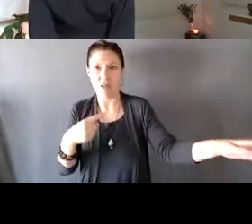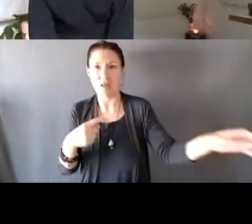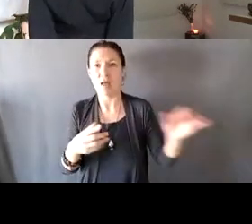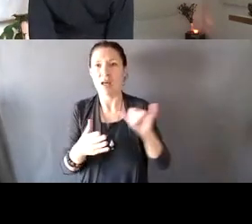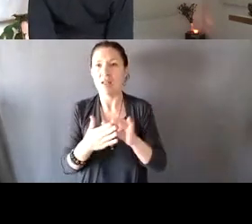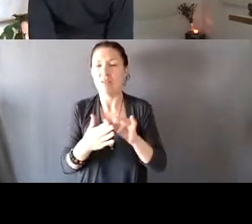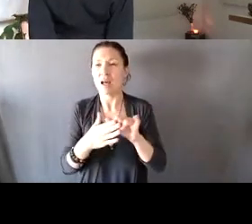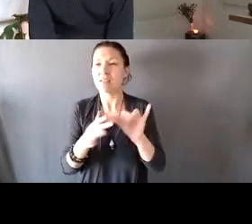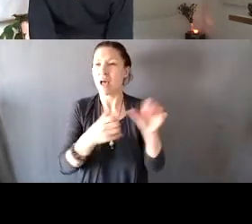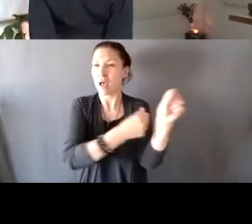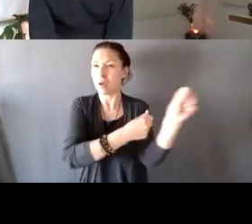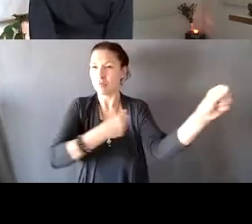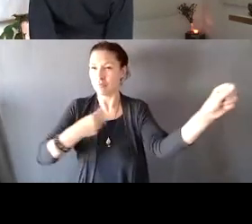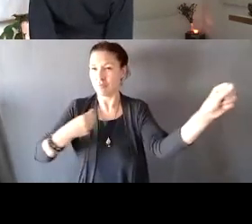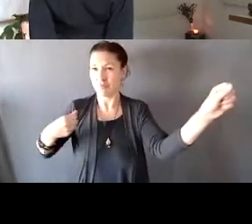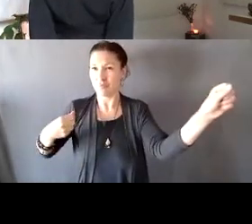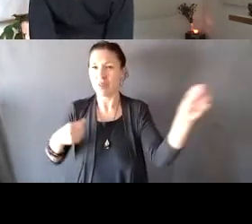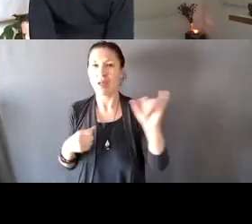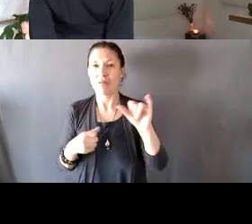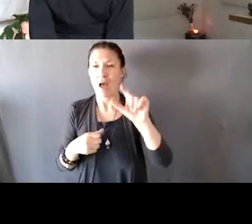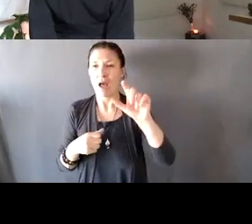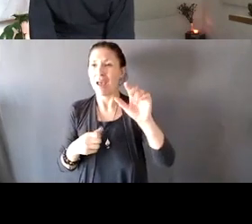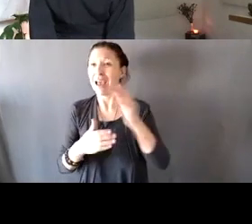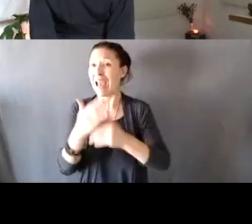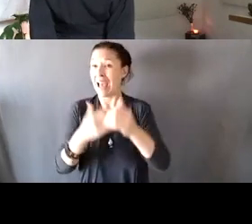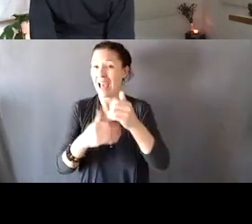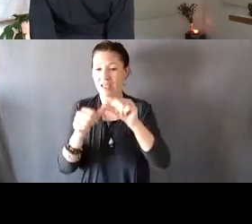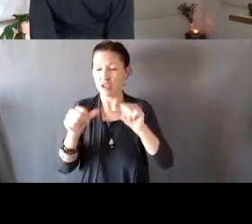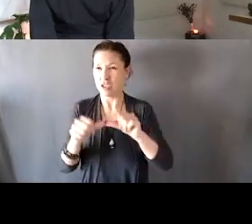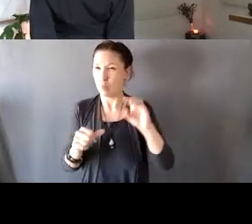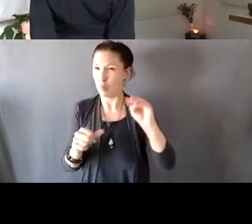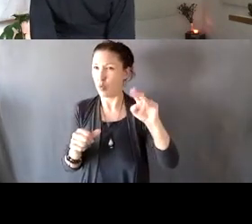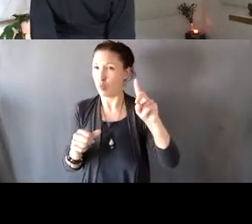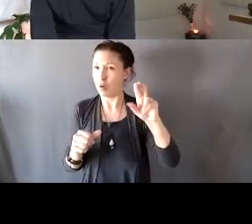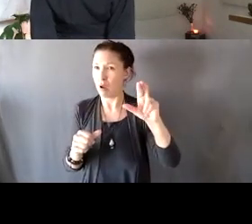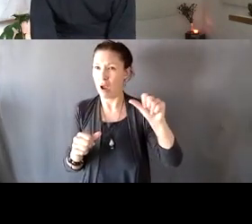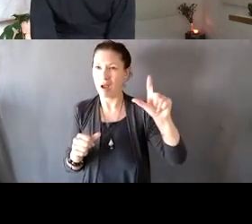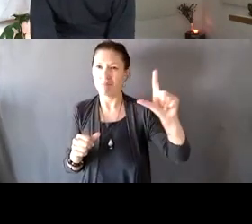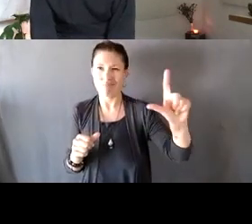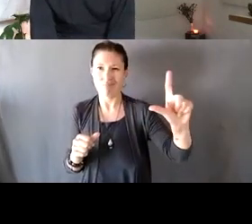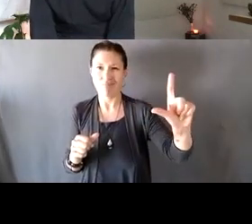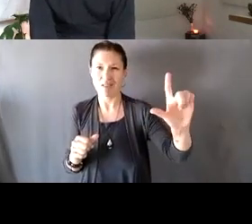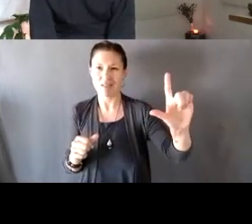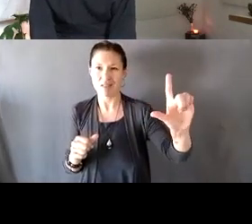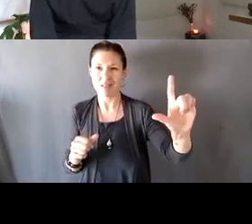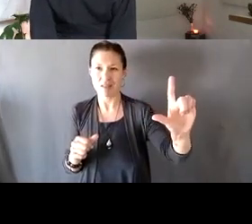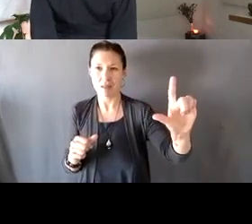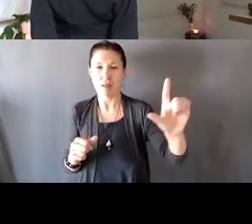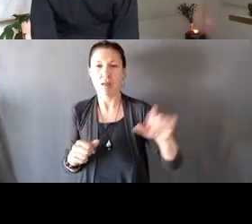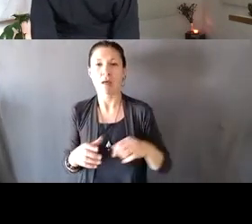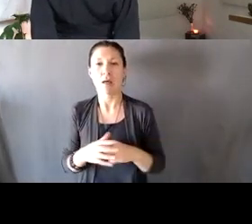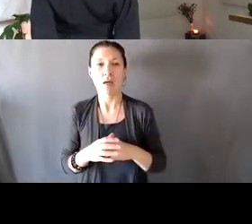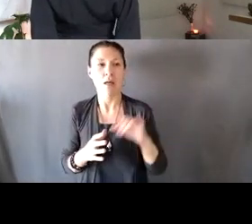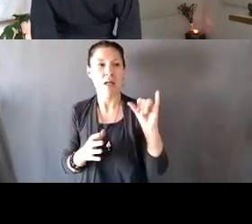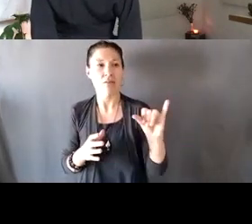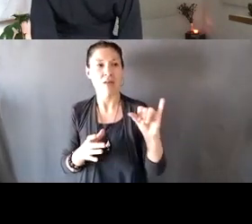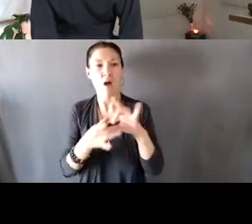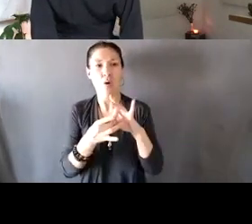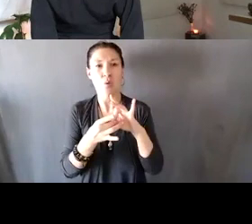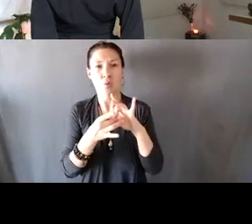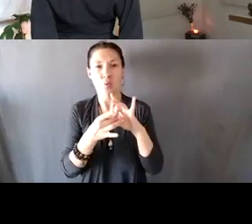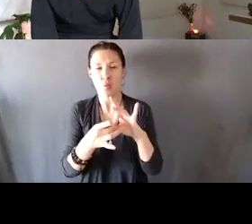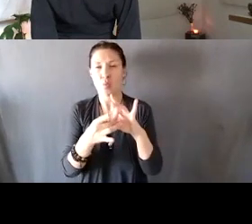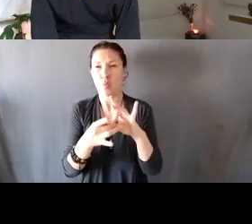and this is the mudra that we'll be using. And the function of this is related to the emotion. So an